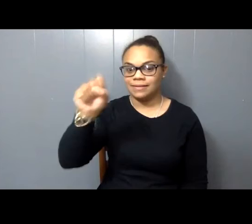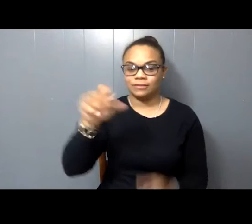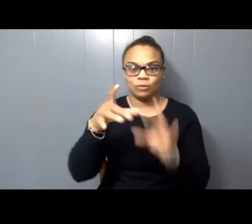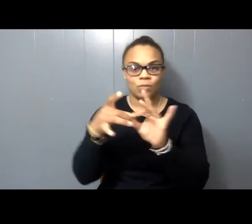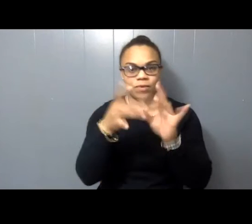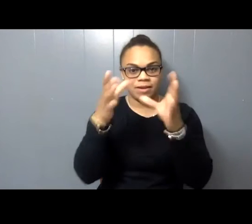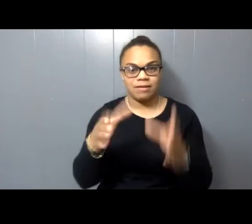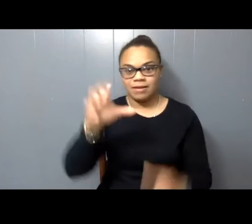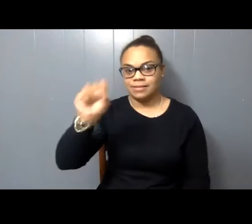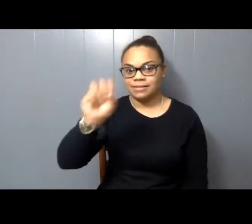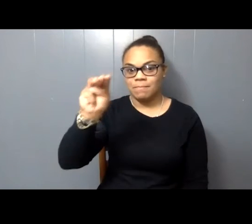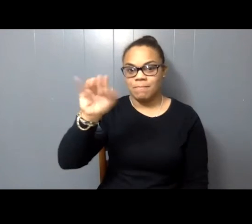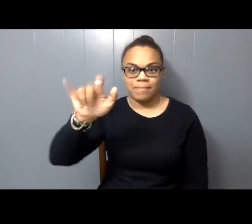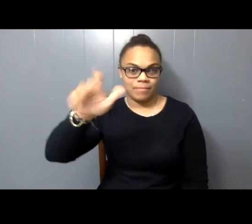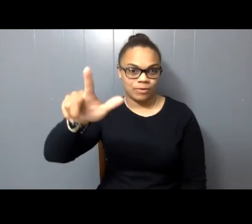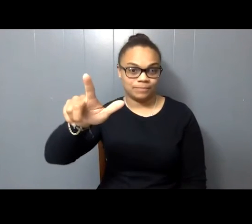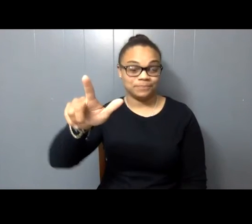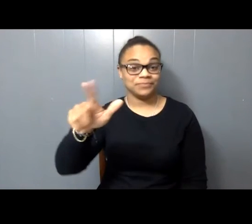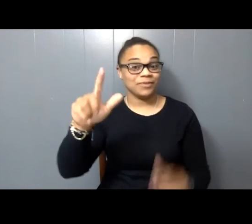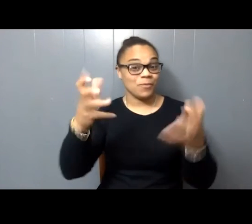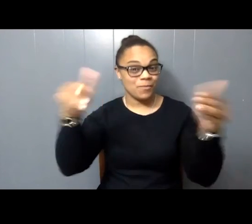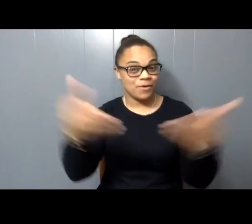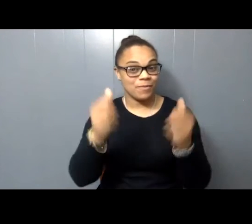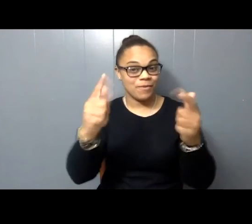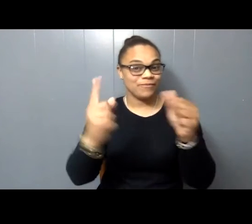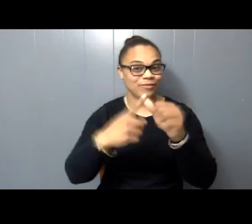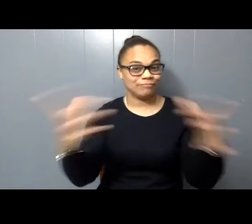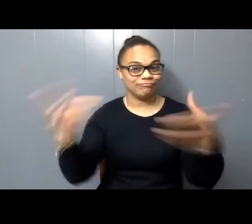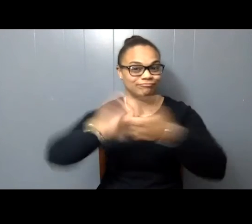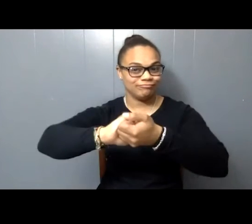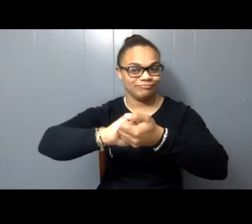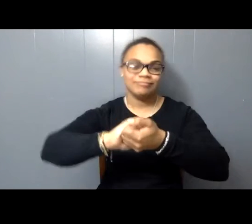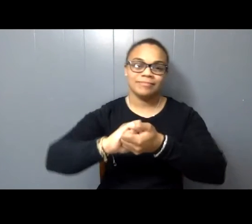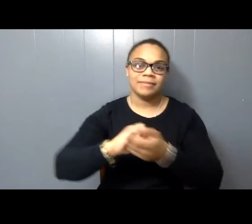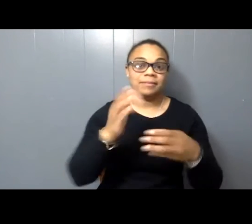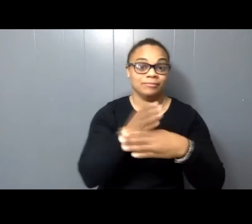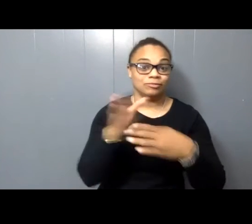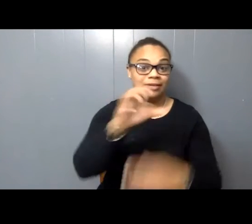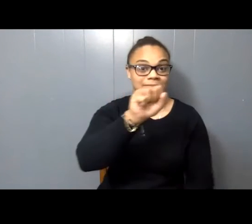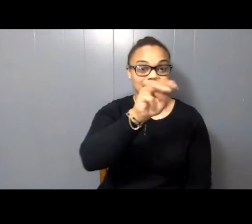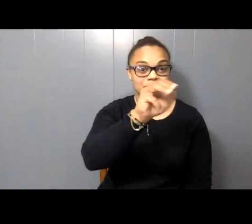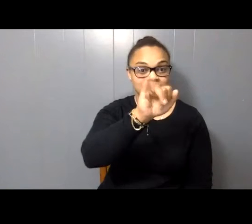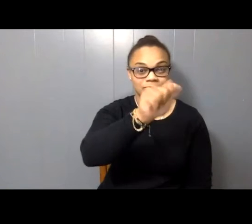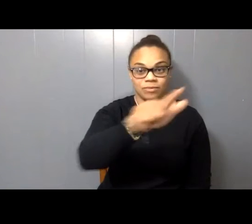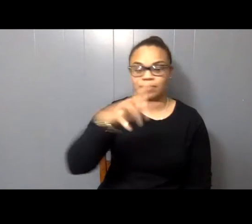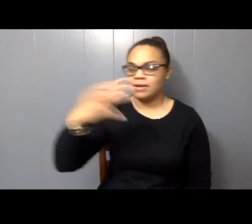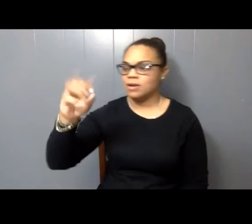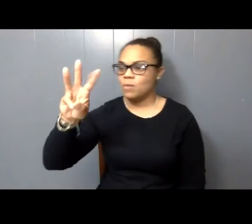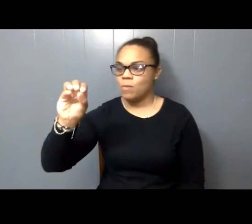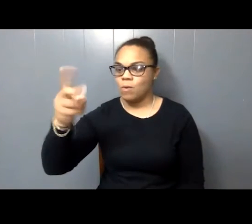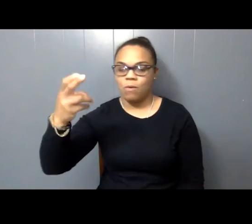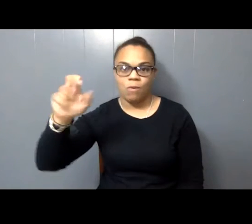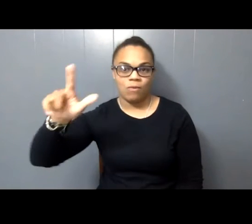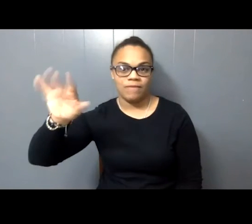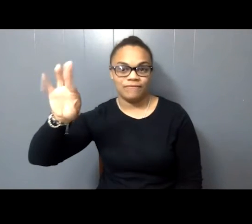to the first joint program between SMYAL and the Woodhull Freedom Foundation as part of the 2021